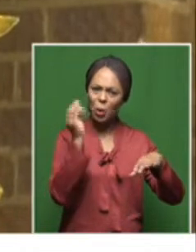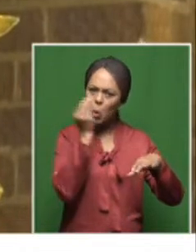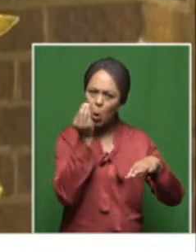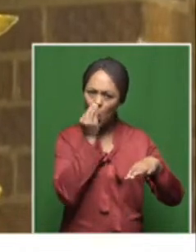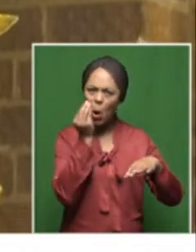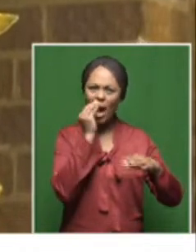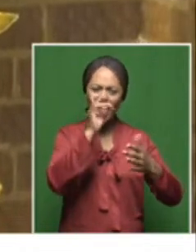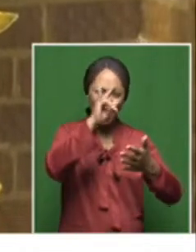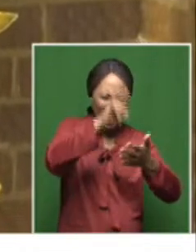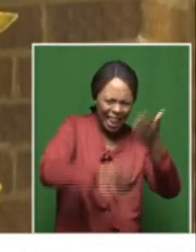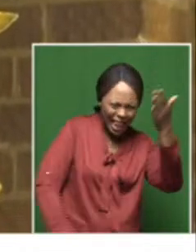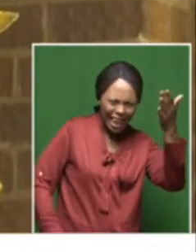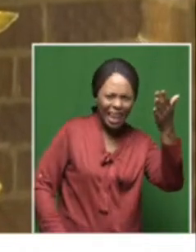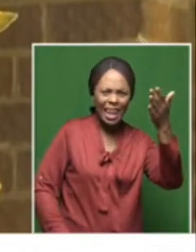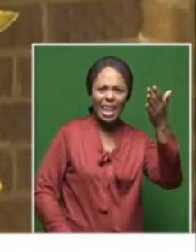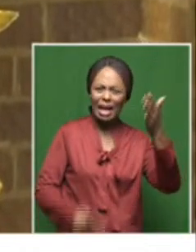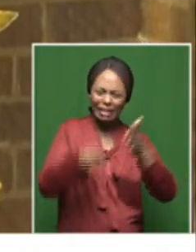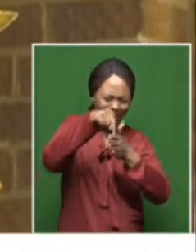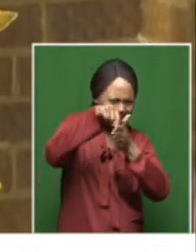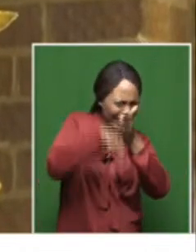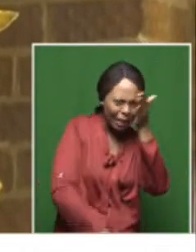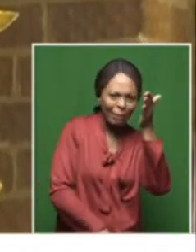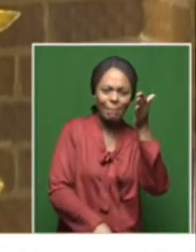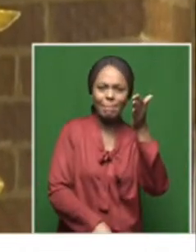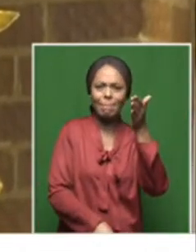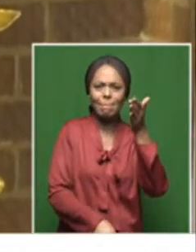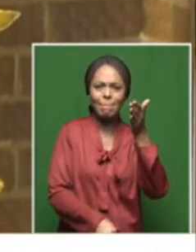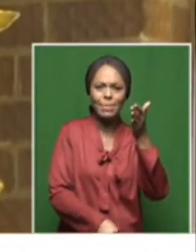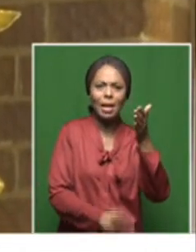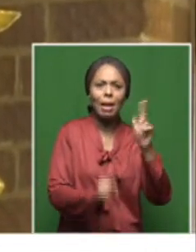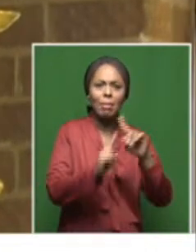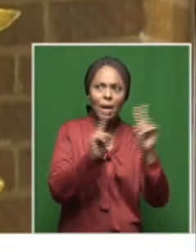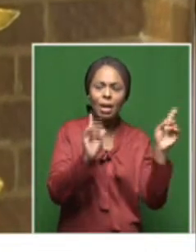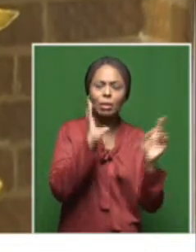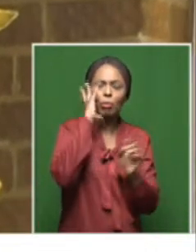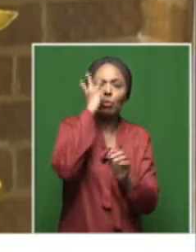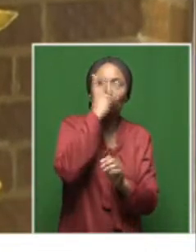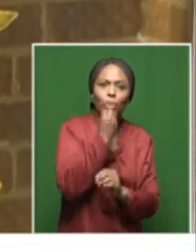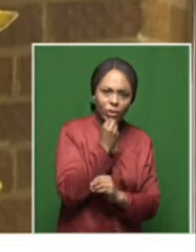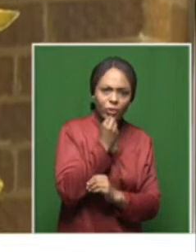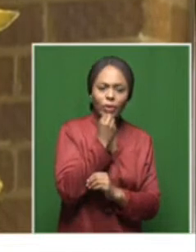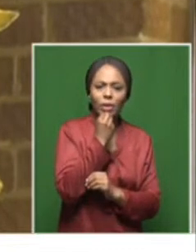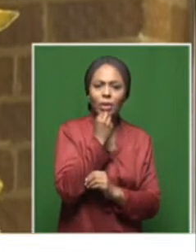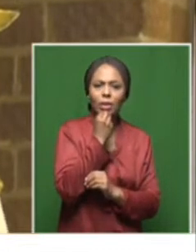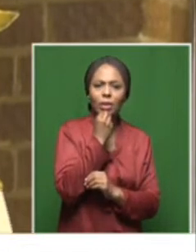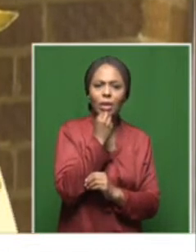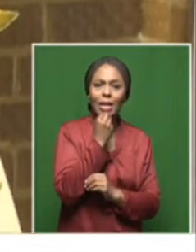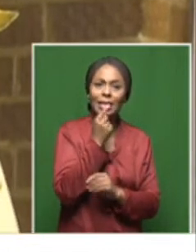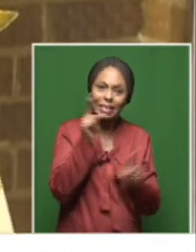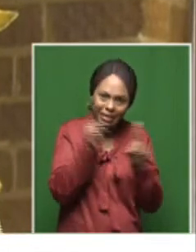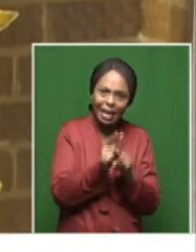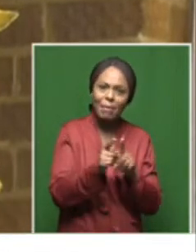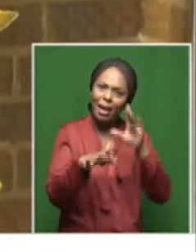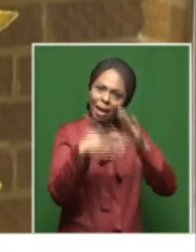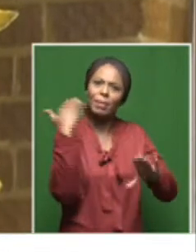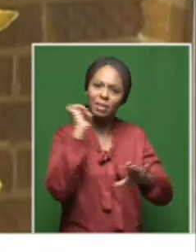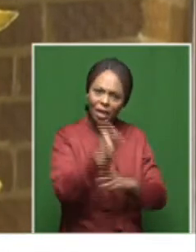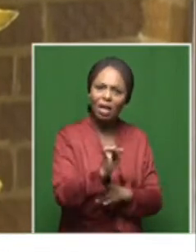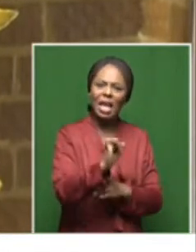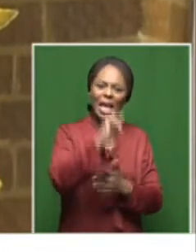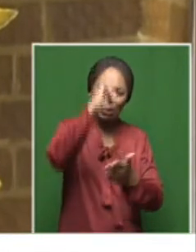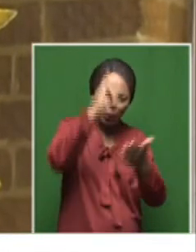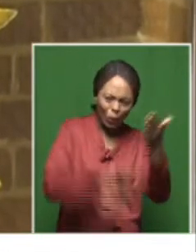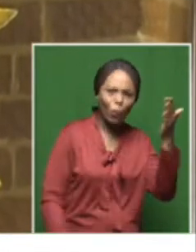lengthy and detailed, beautiful that they themselves should be published.